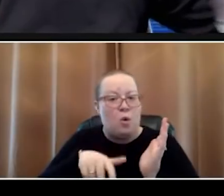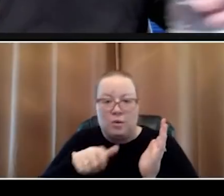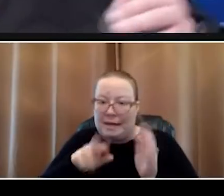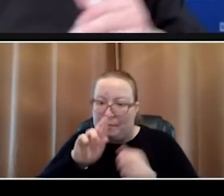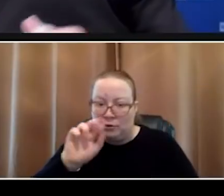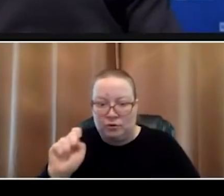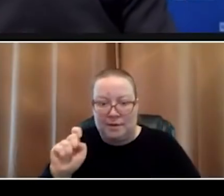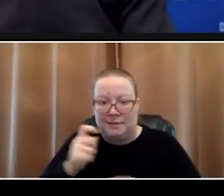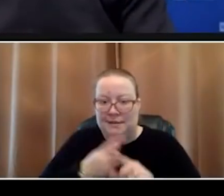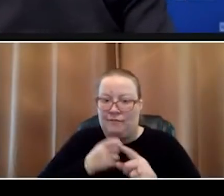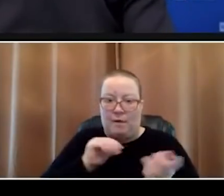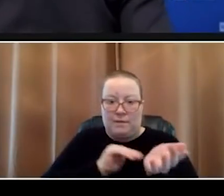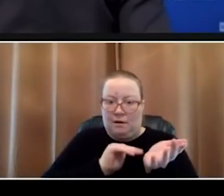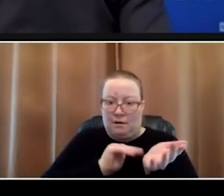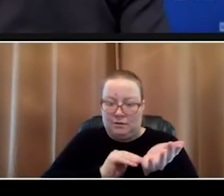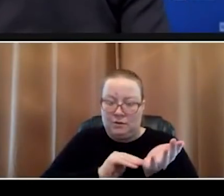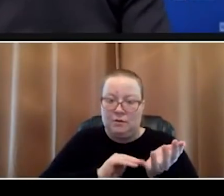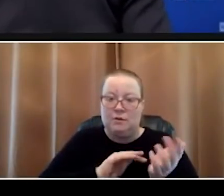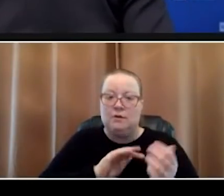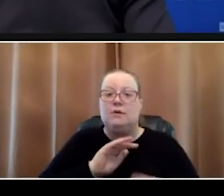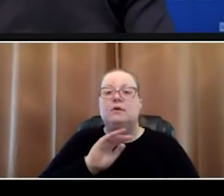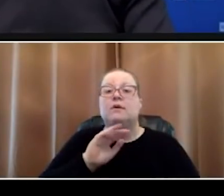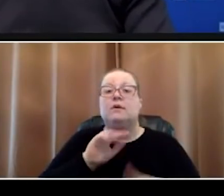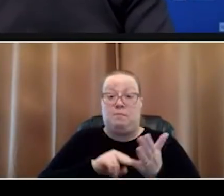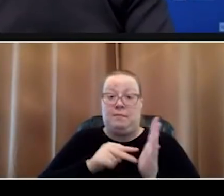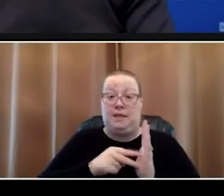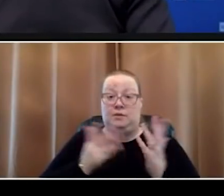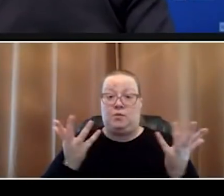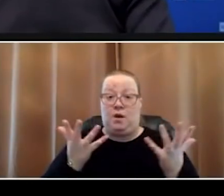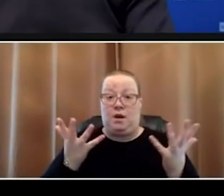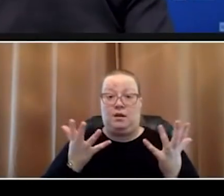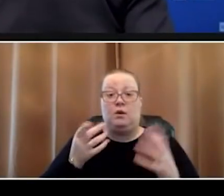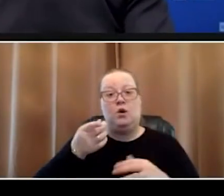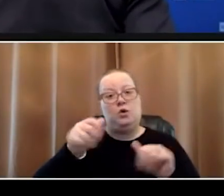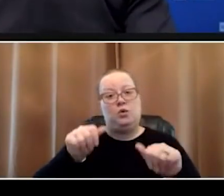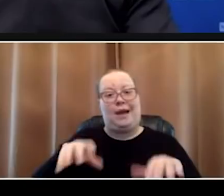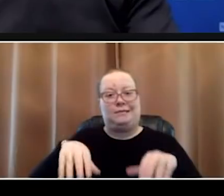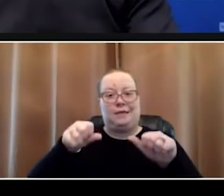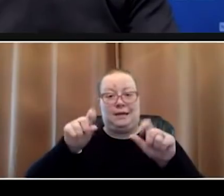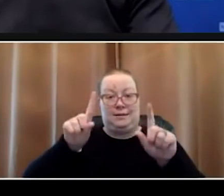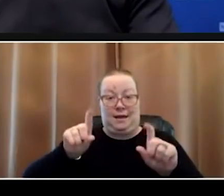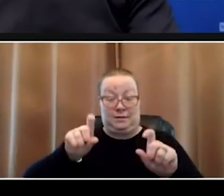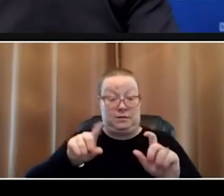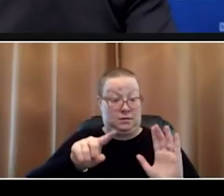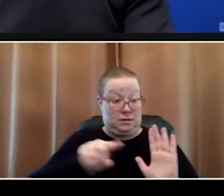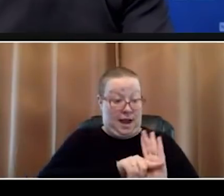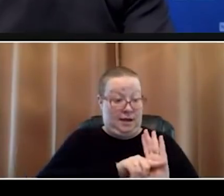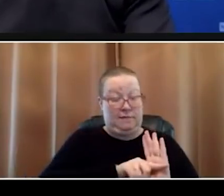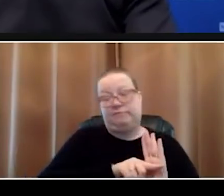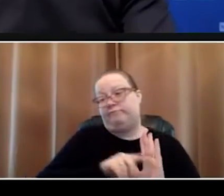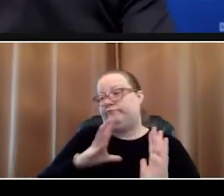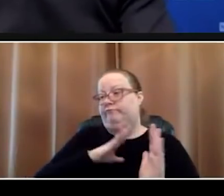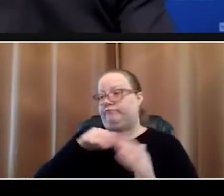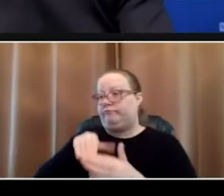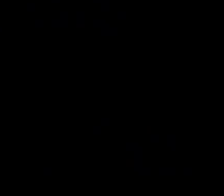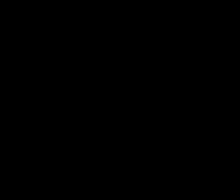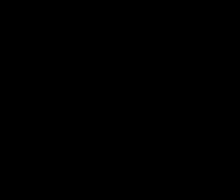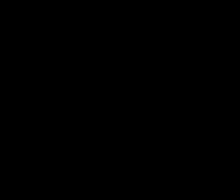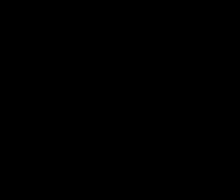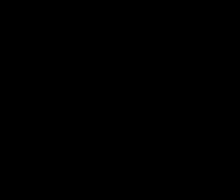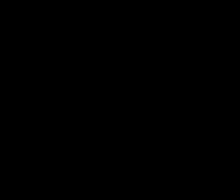physician, so that you can take a test, and if you're negative, you walk into the theater. If you're not, you go back